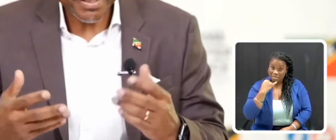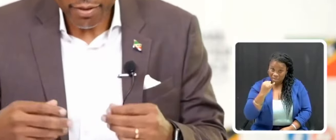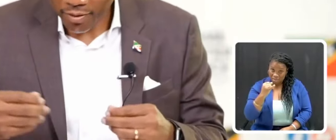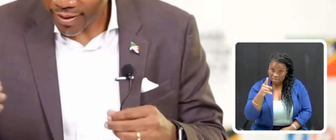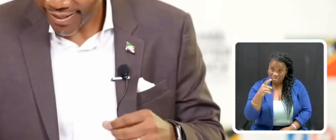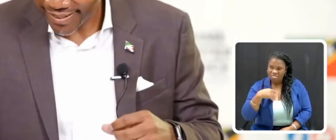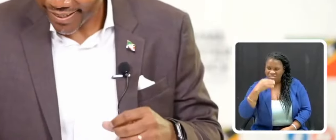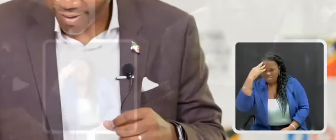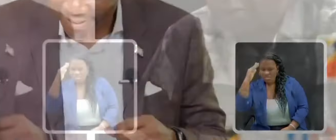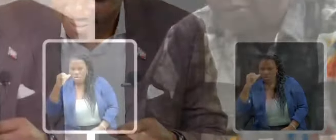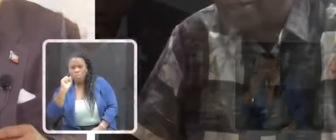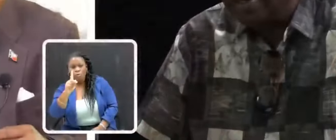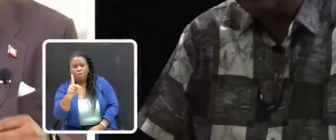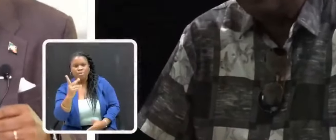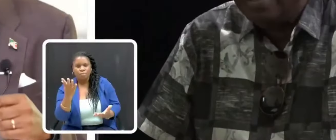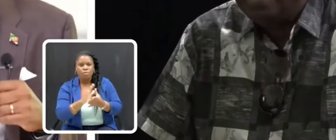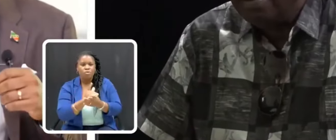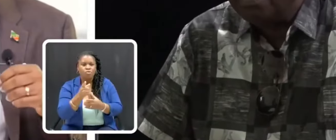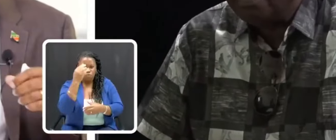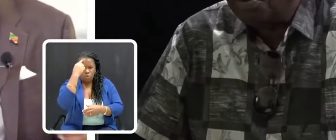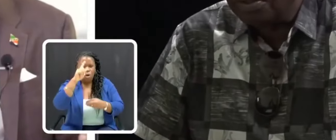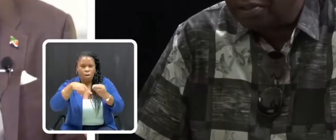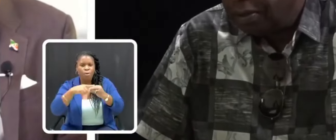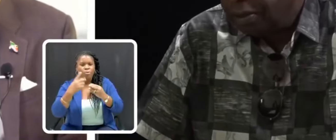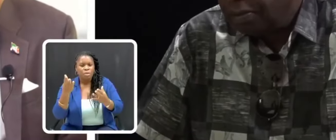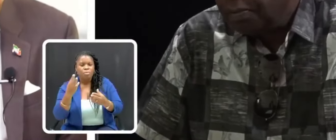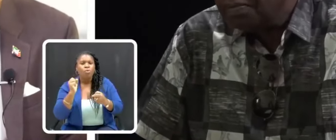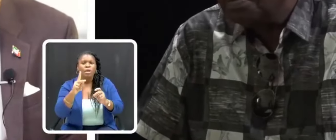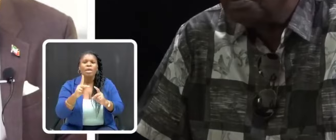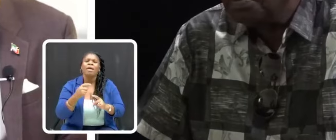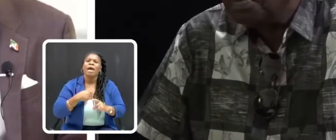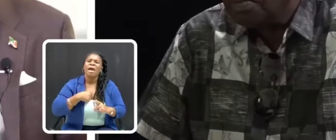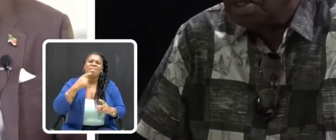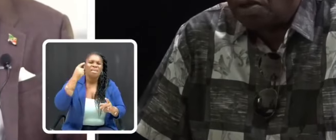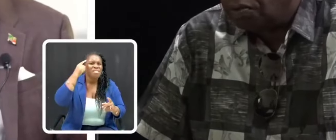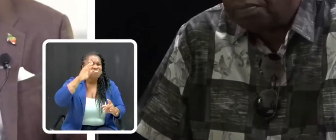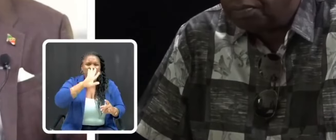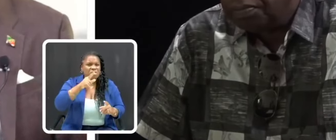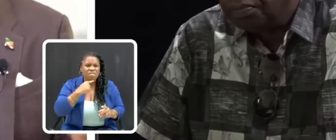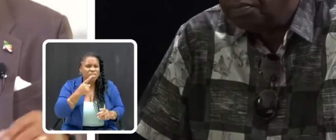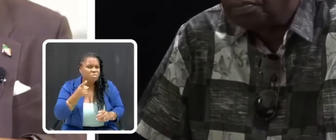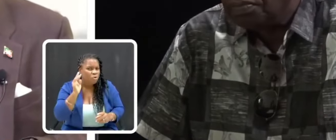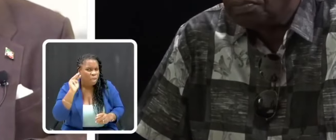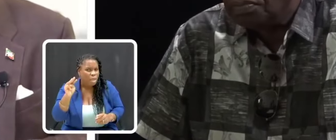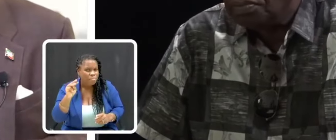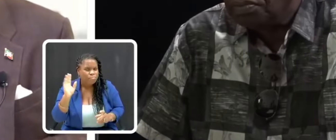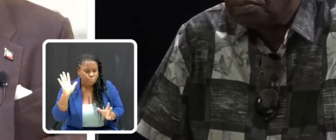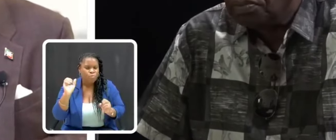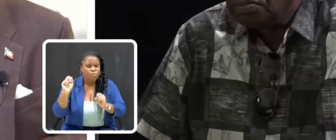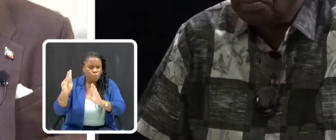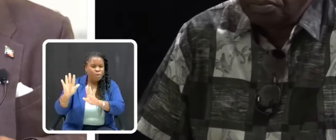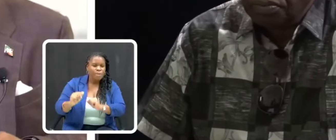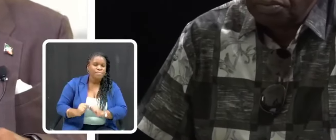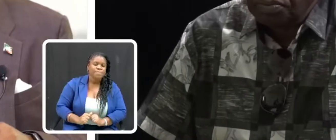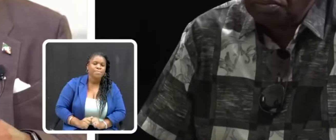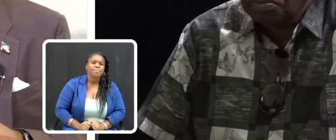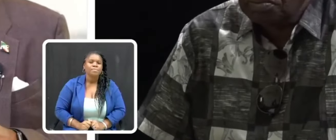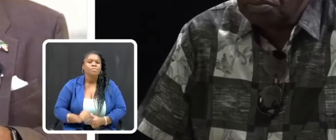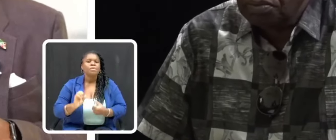Right. Right. Okay. All right. You know of him? Okay. And I assume you have never spoken to him? Okay. All right.